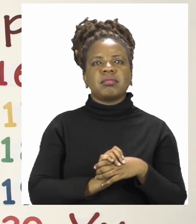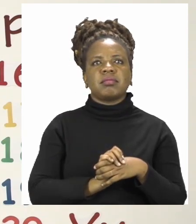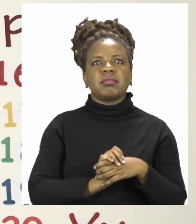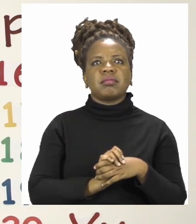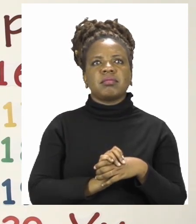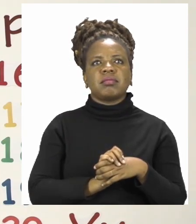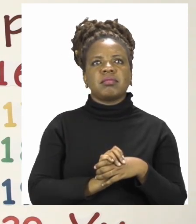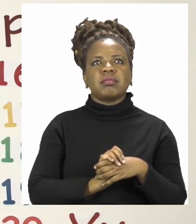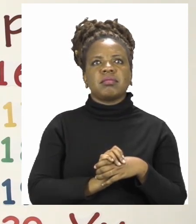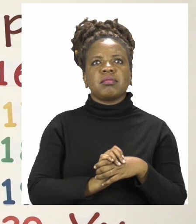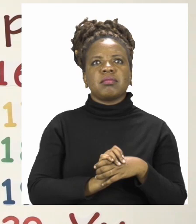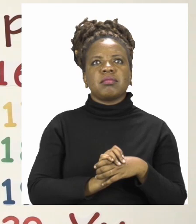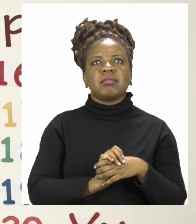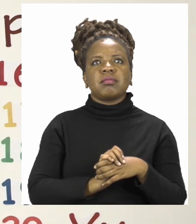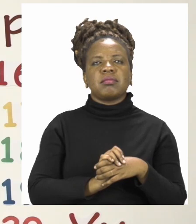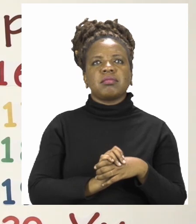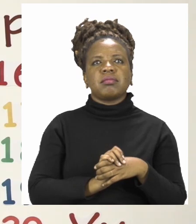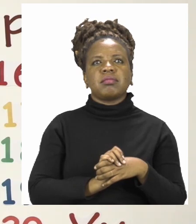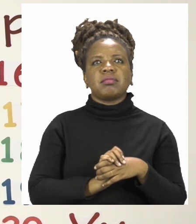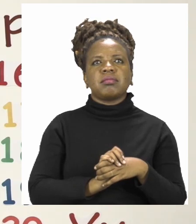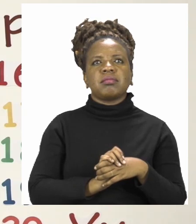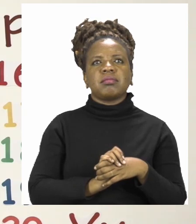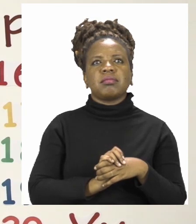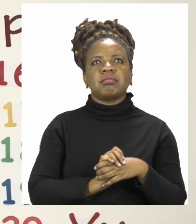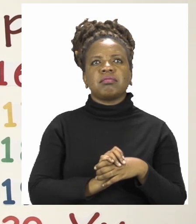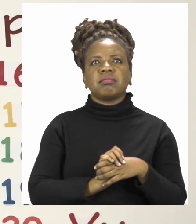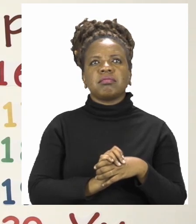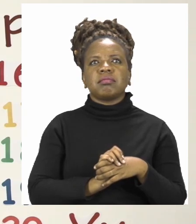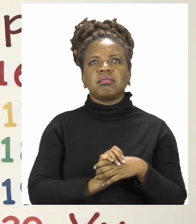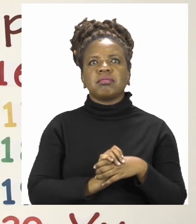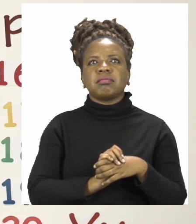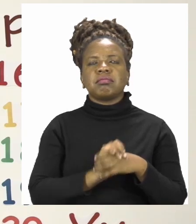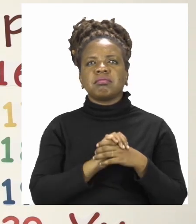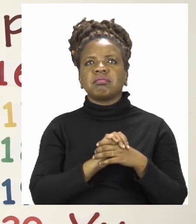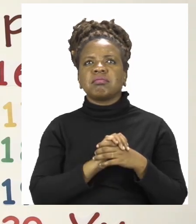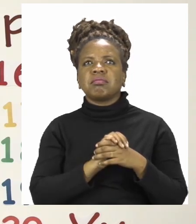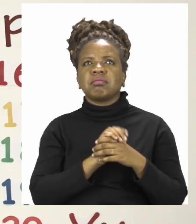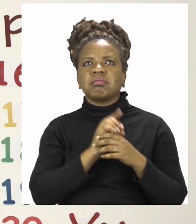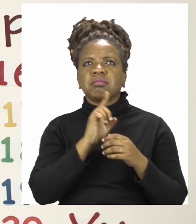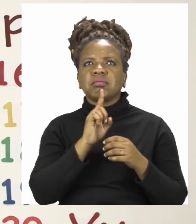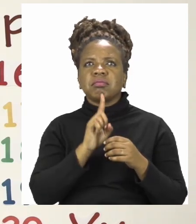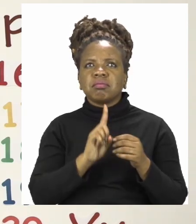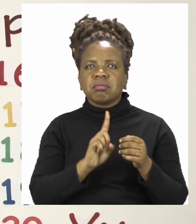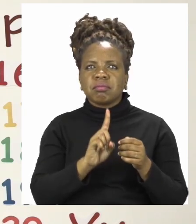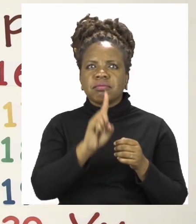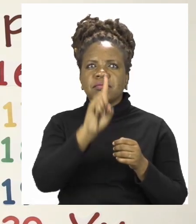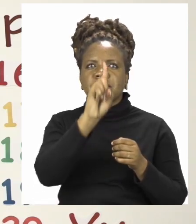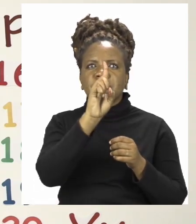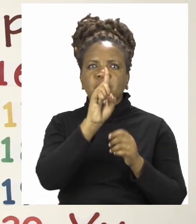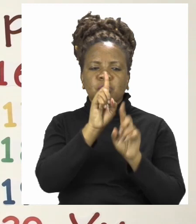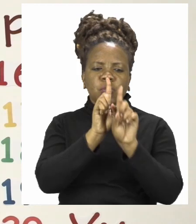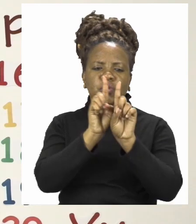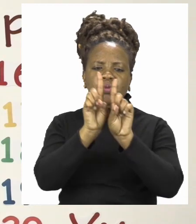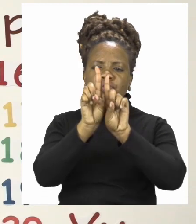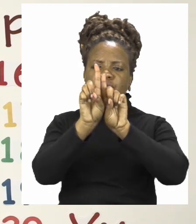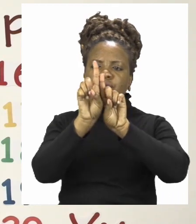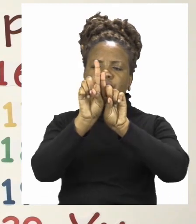move our hour hand to the number 12? What would our time